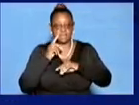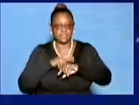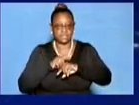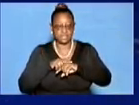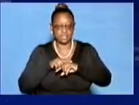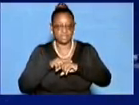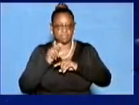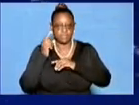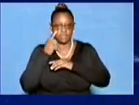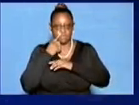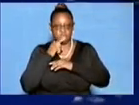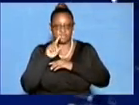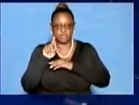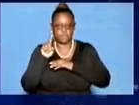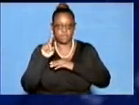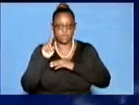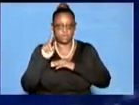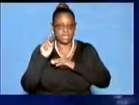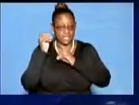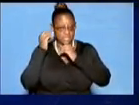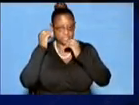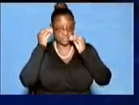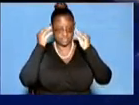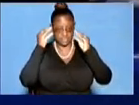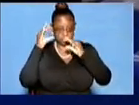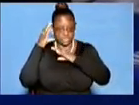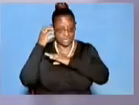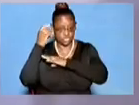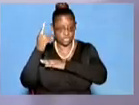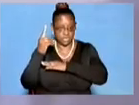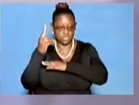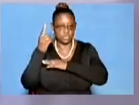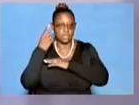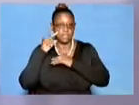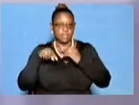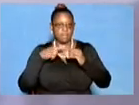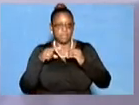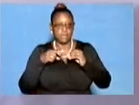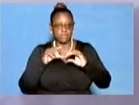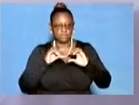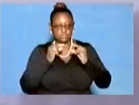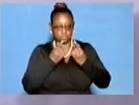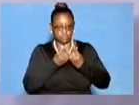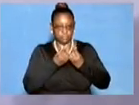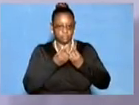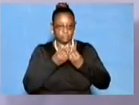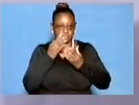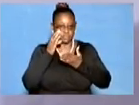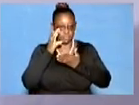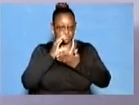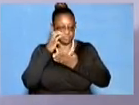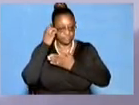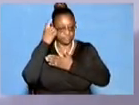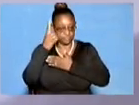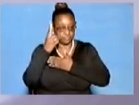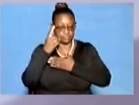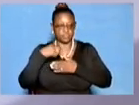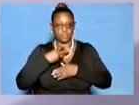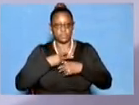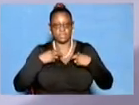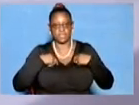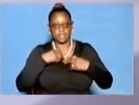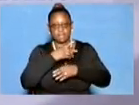staff of the Nassau Airport Development Company, their children, and the wider aviation community Thursday. Deputy Prime Minister and Minister of